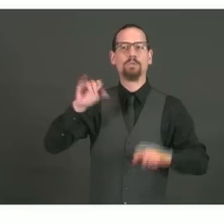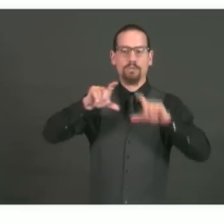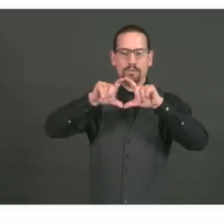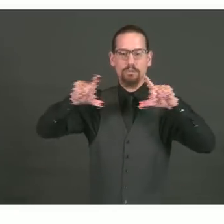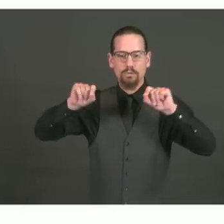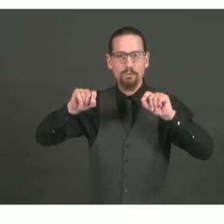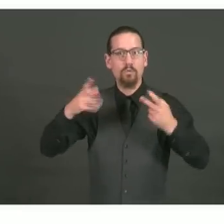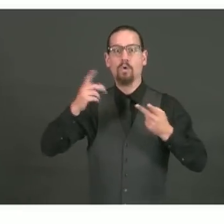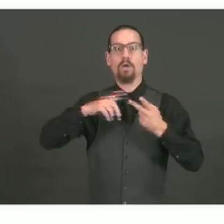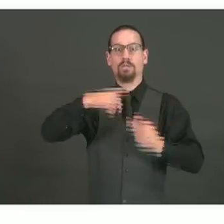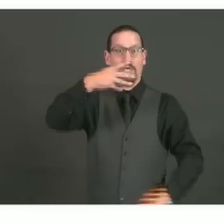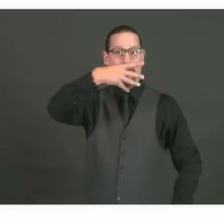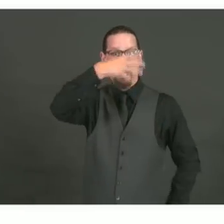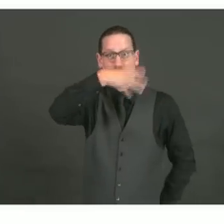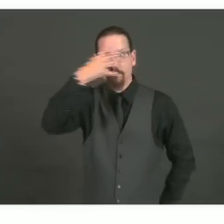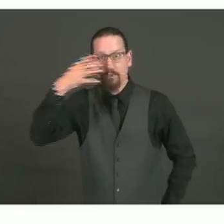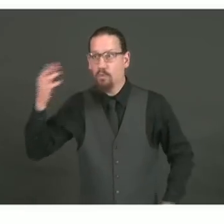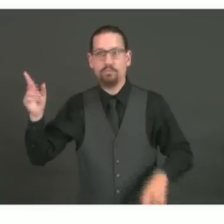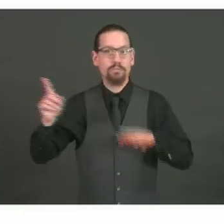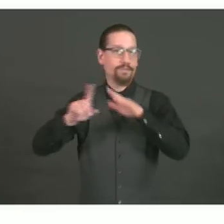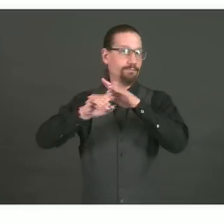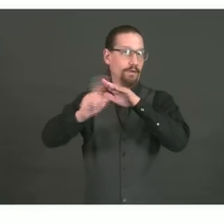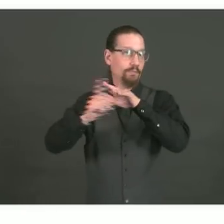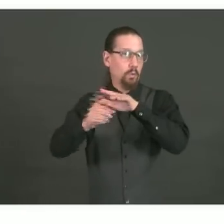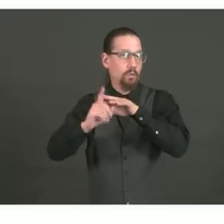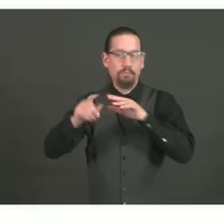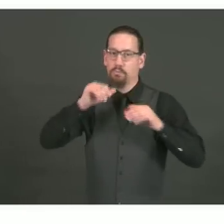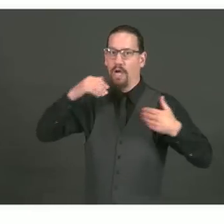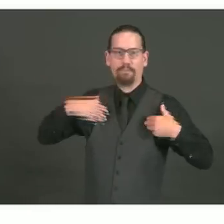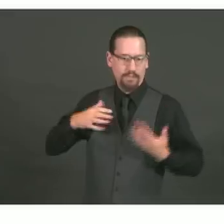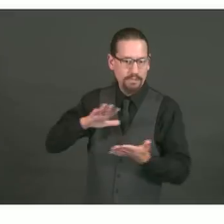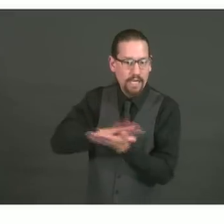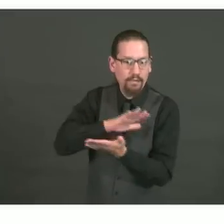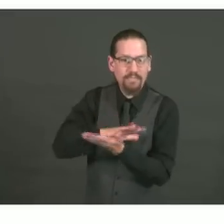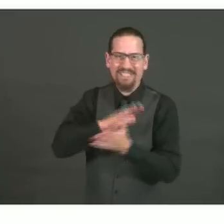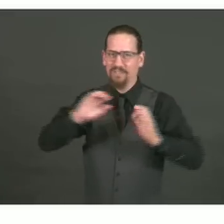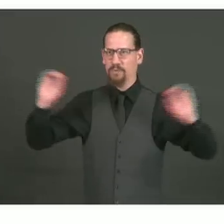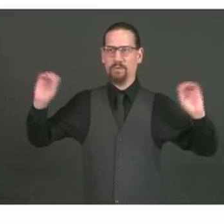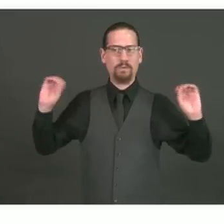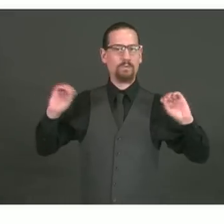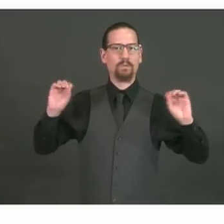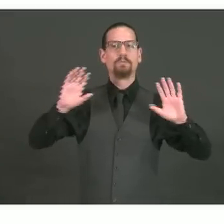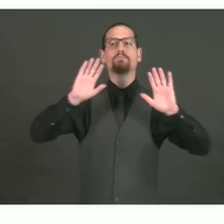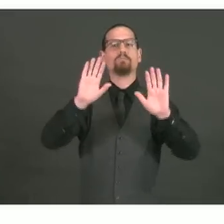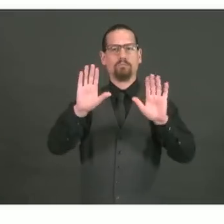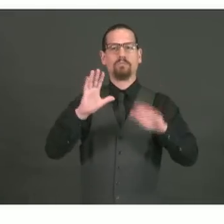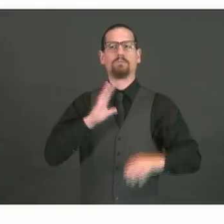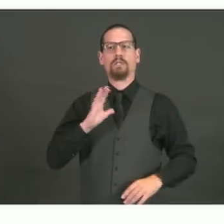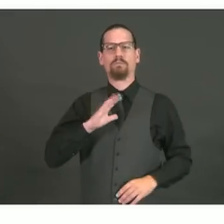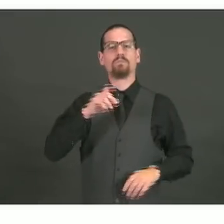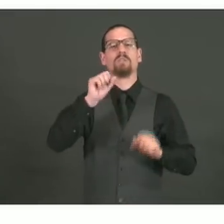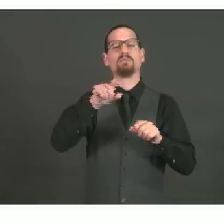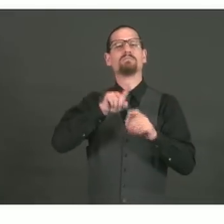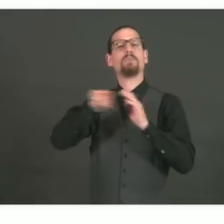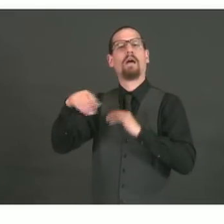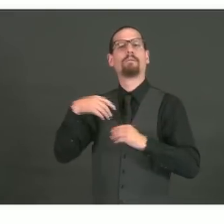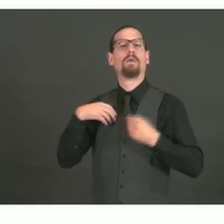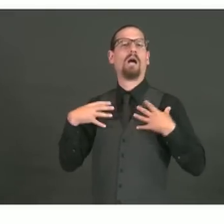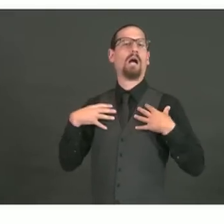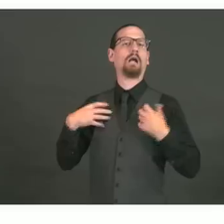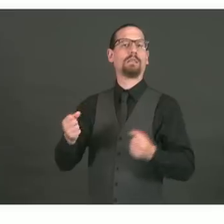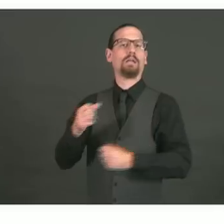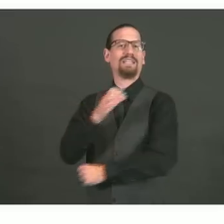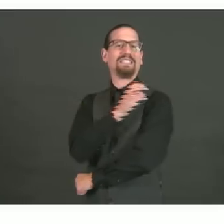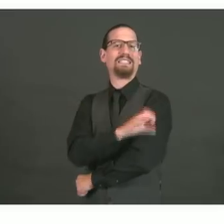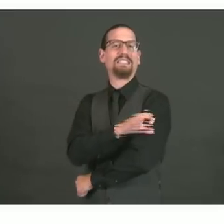your community health clinic or a respiratory clinic. They are both free and will